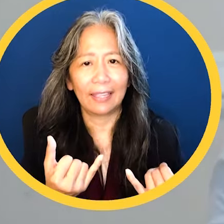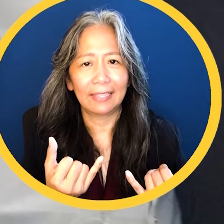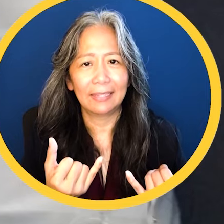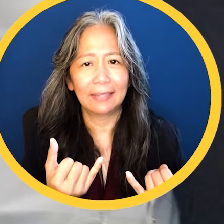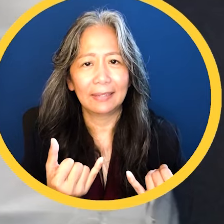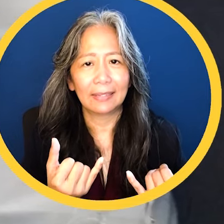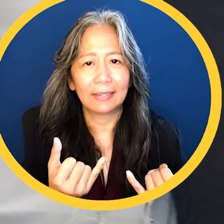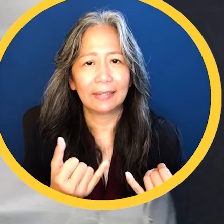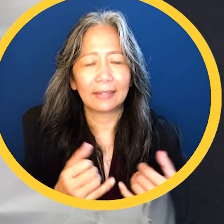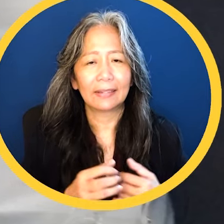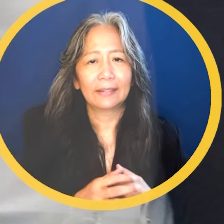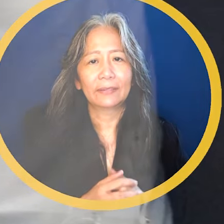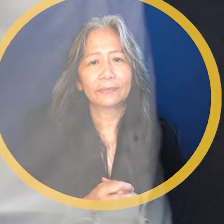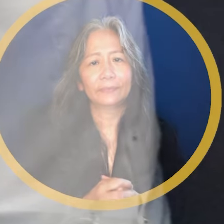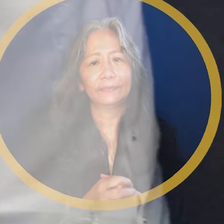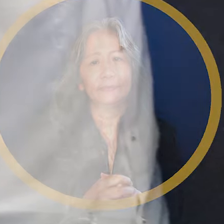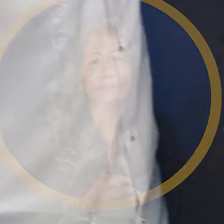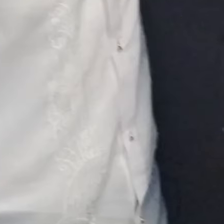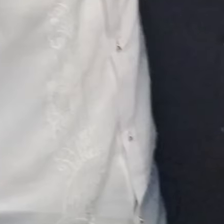today.